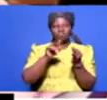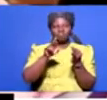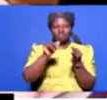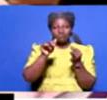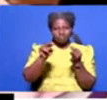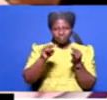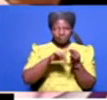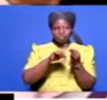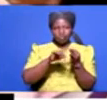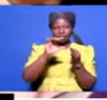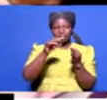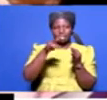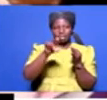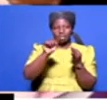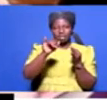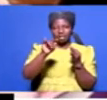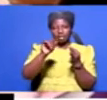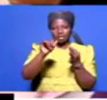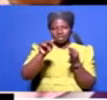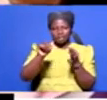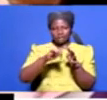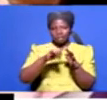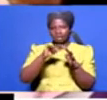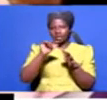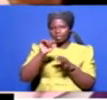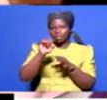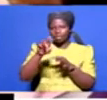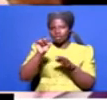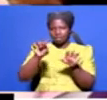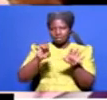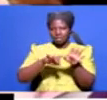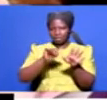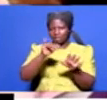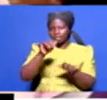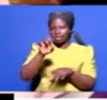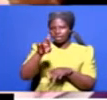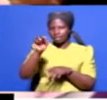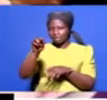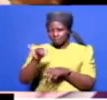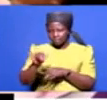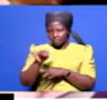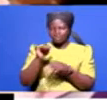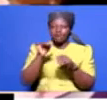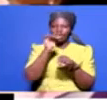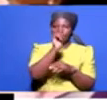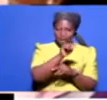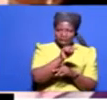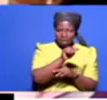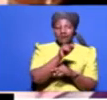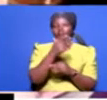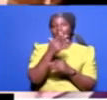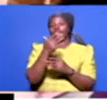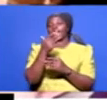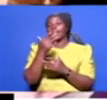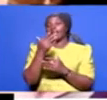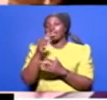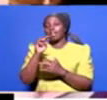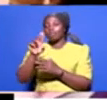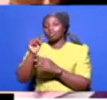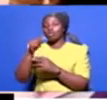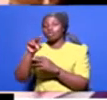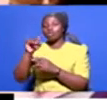Christina Muthoni, Giorgio Mwai, Jeremy Mwai, Anna Lisa Muthoni, and Leah Rose Muthoni.